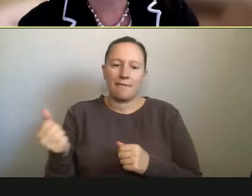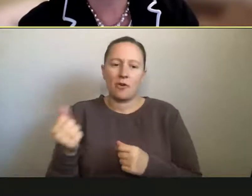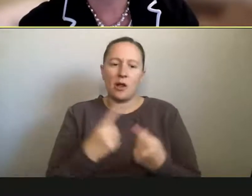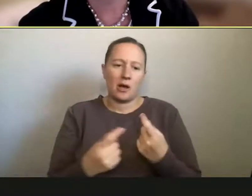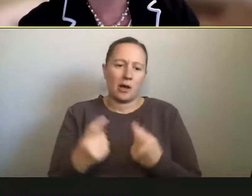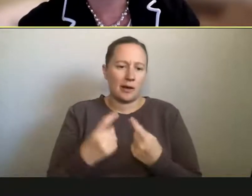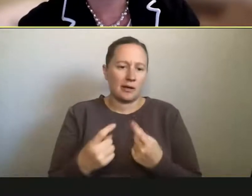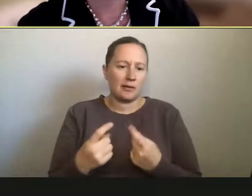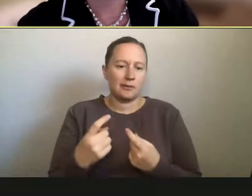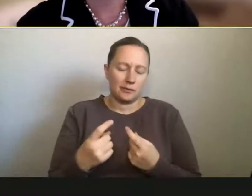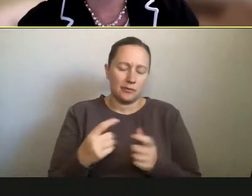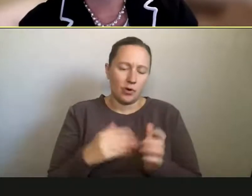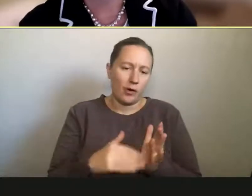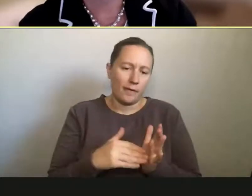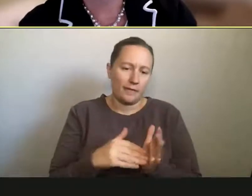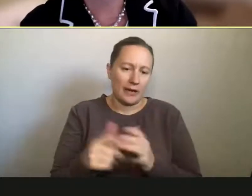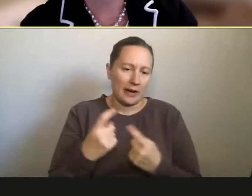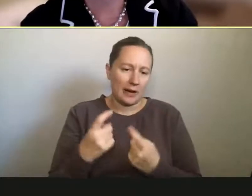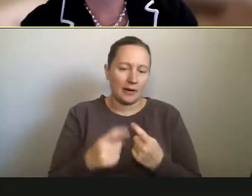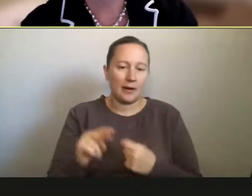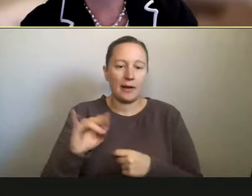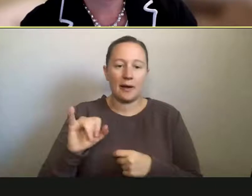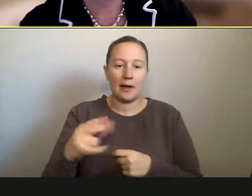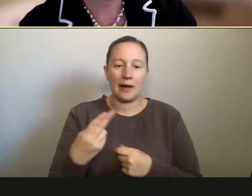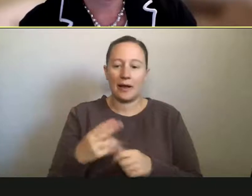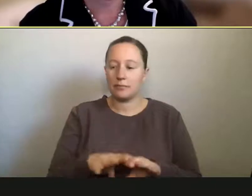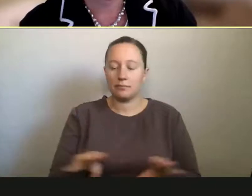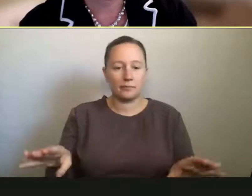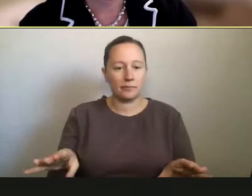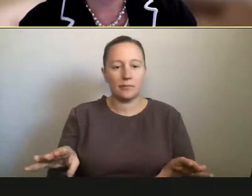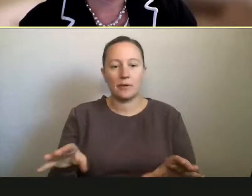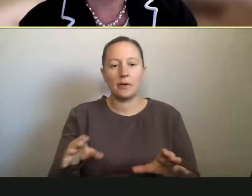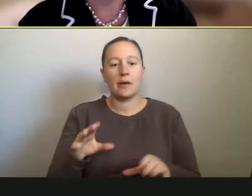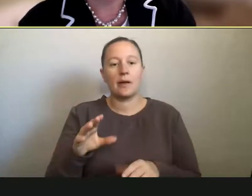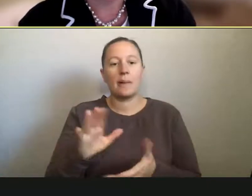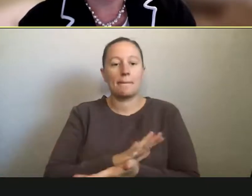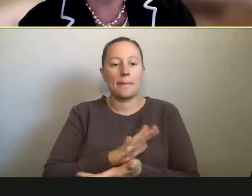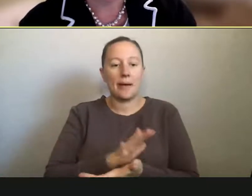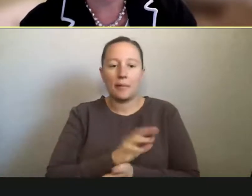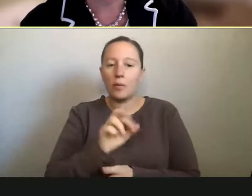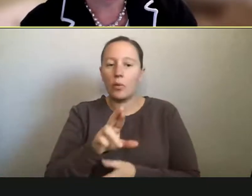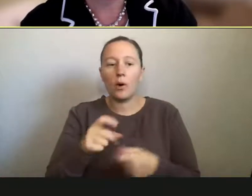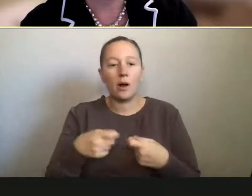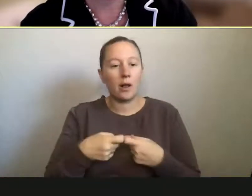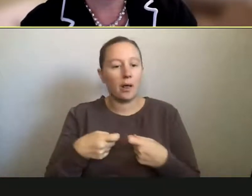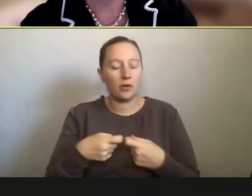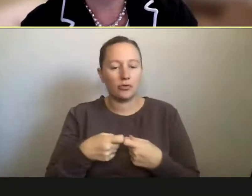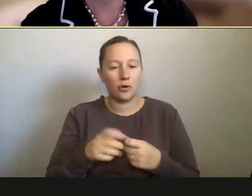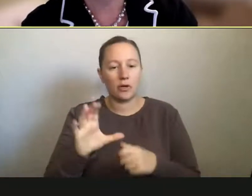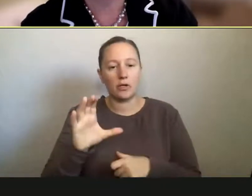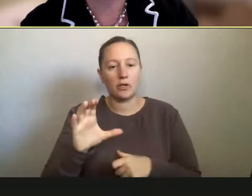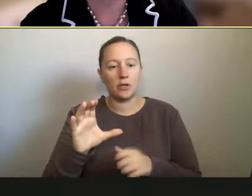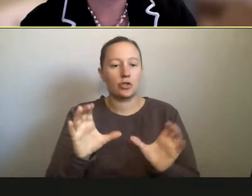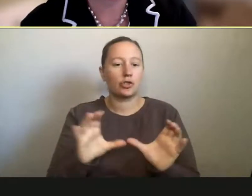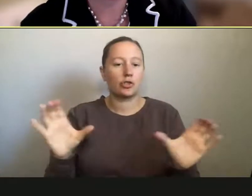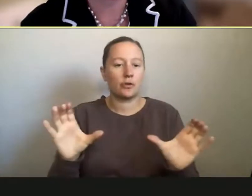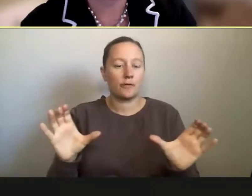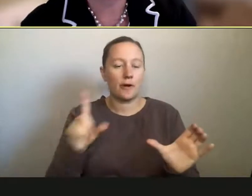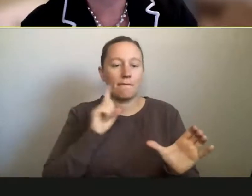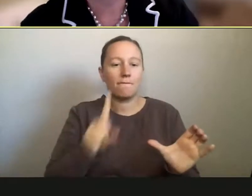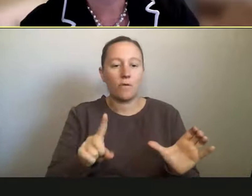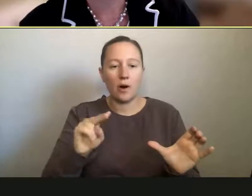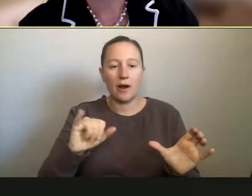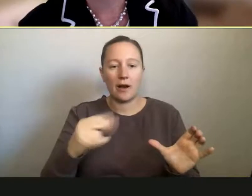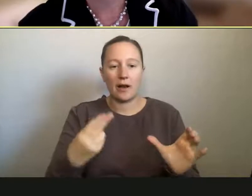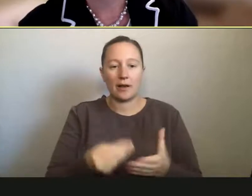regular basis. NIH no longer issues paper or electronic certificates for the NIH funded